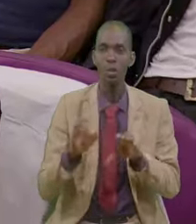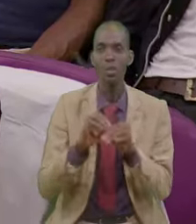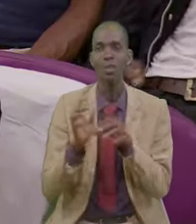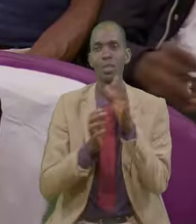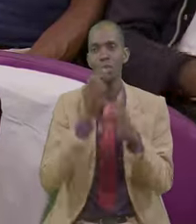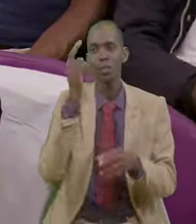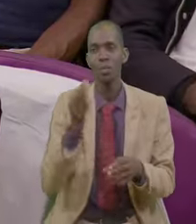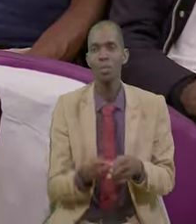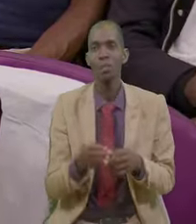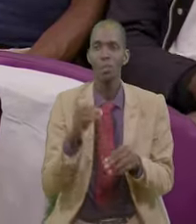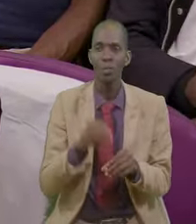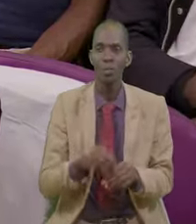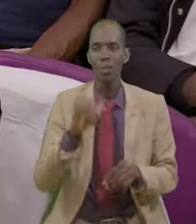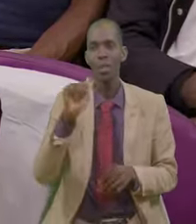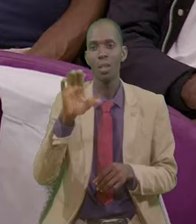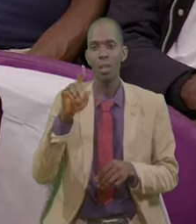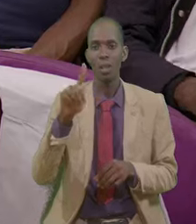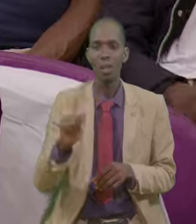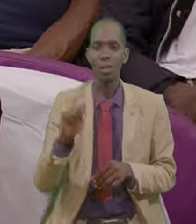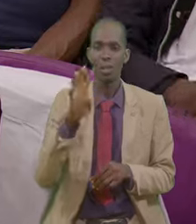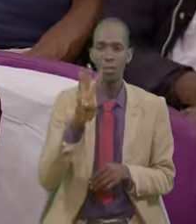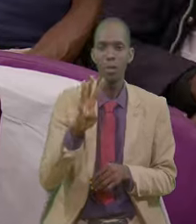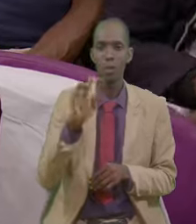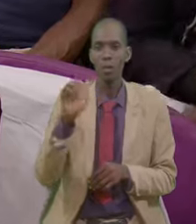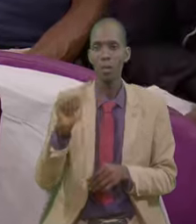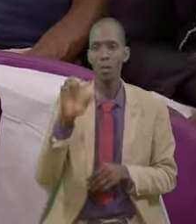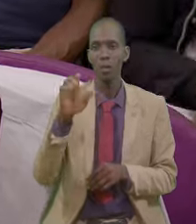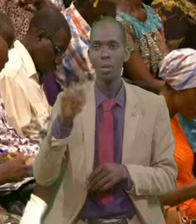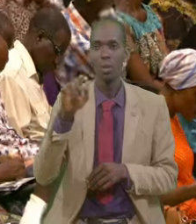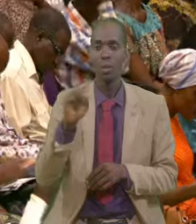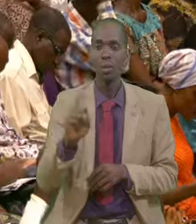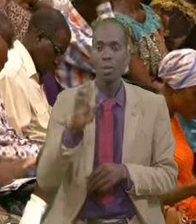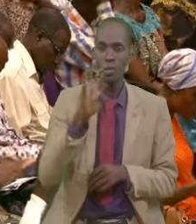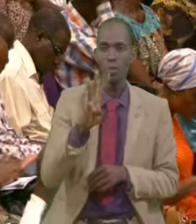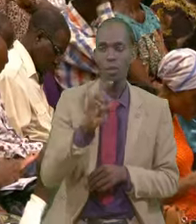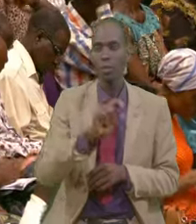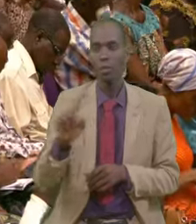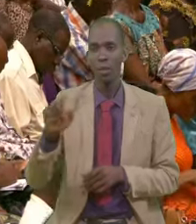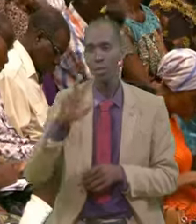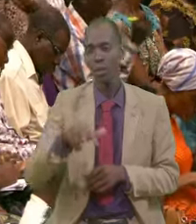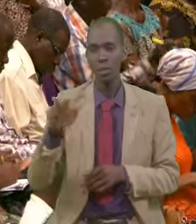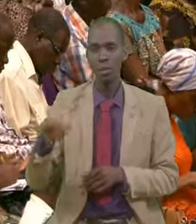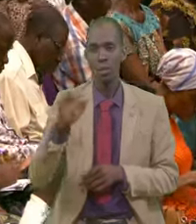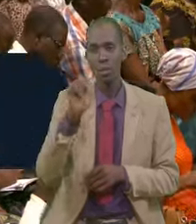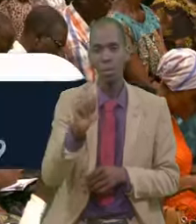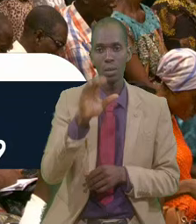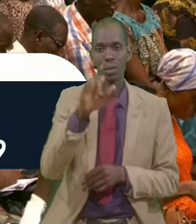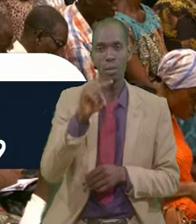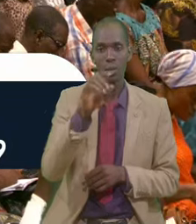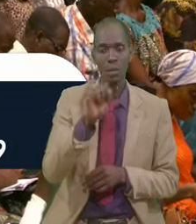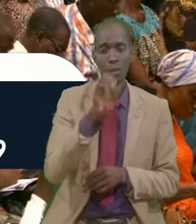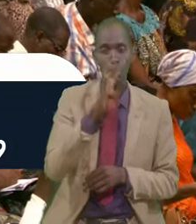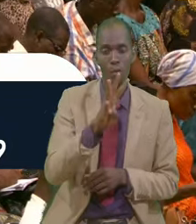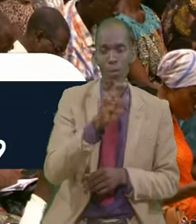Coming now to Acts of the Apostles chapter 4. Acts of the Apostles chapter 4. I'm reading from verse 33. Acts of the Apostles